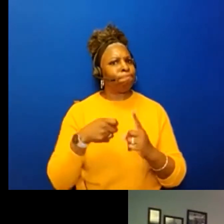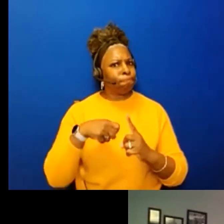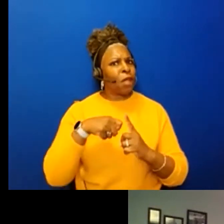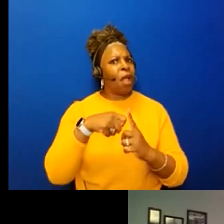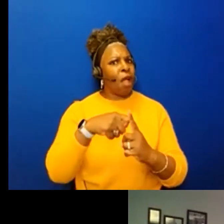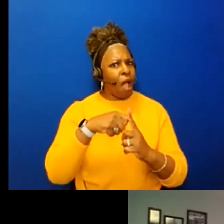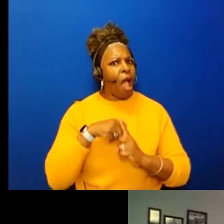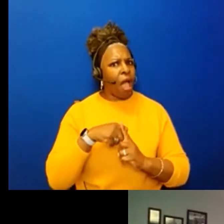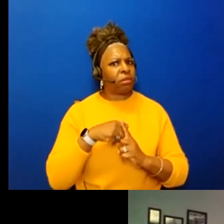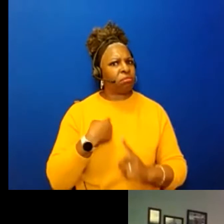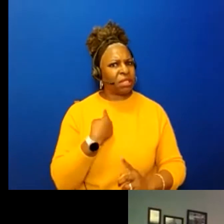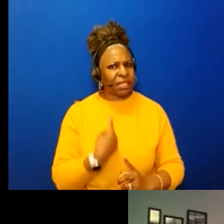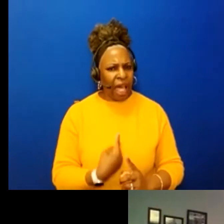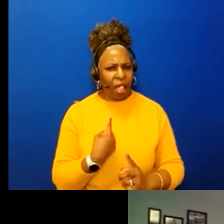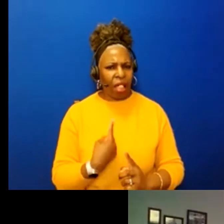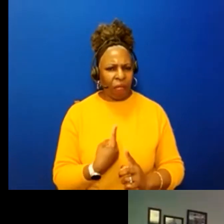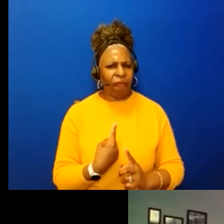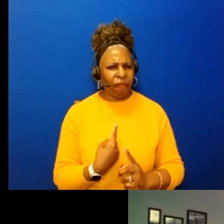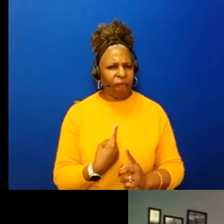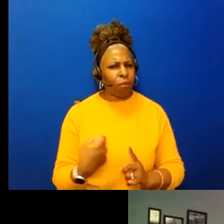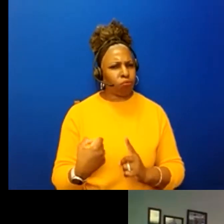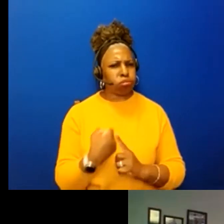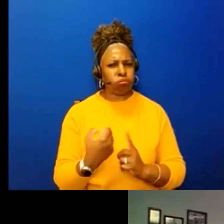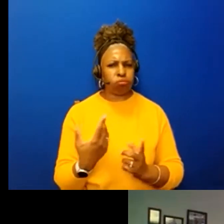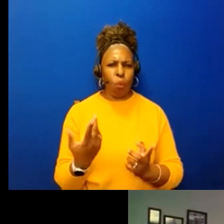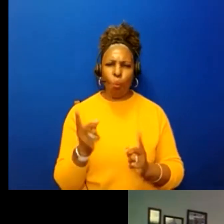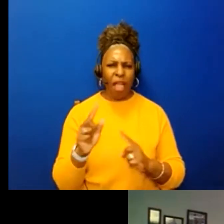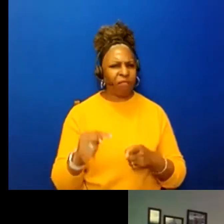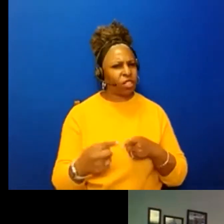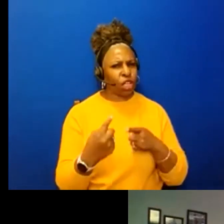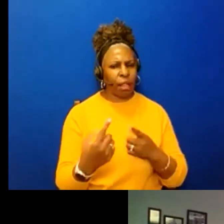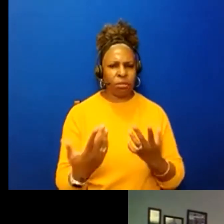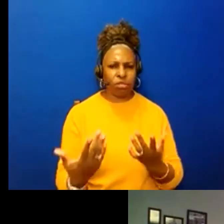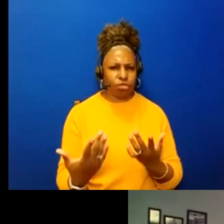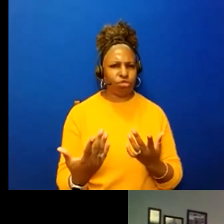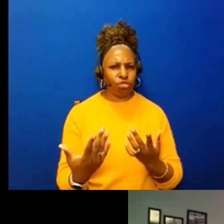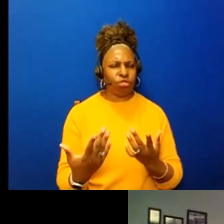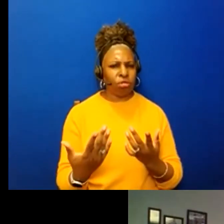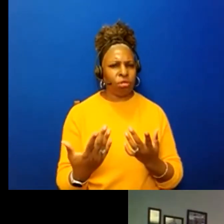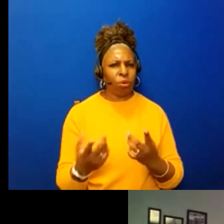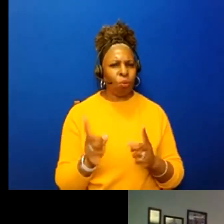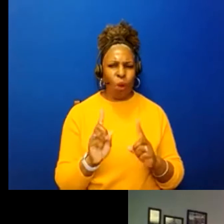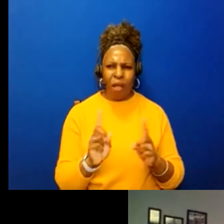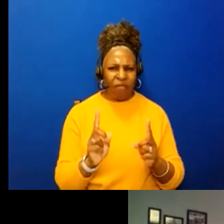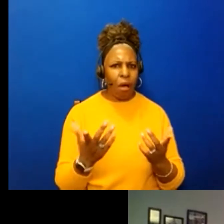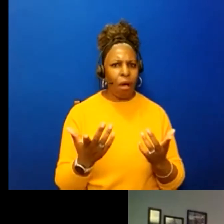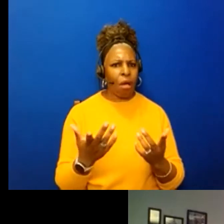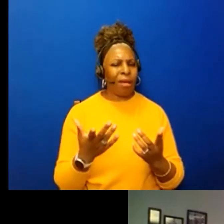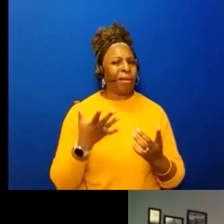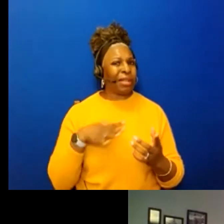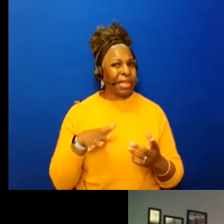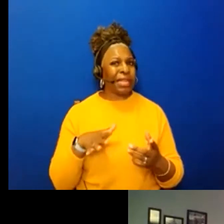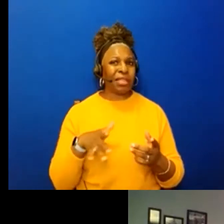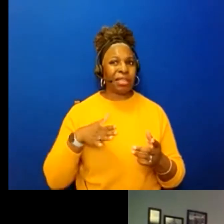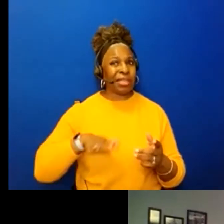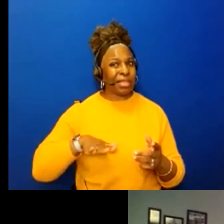it? It's a stop in your tracks. It's a smack around the face, whatever it might be. A challenge is an obstacle that we need to deal with, and the